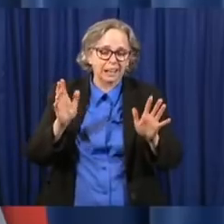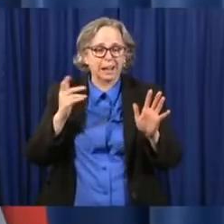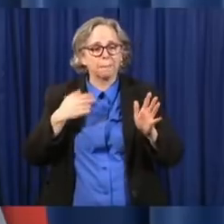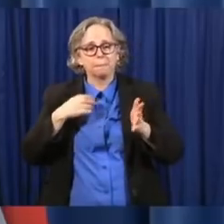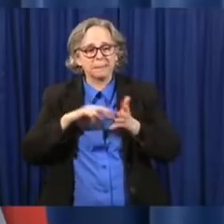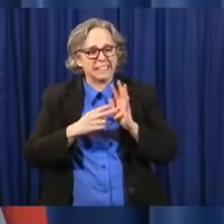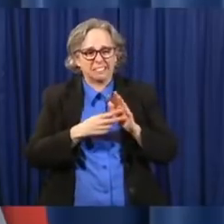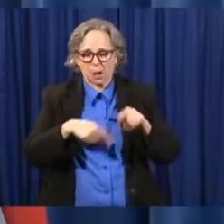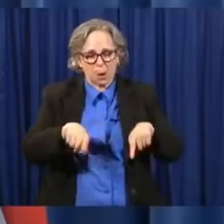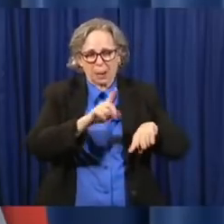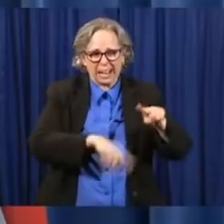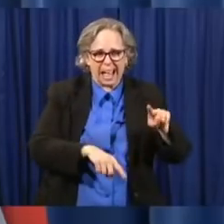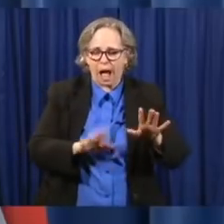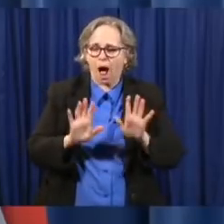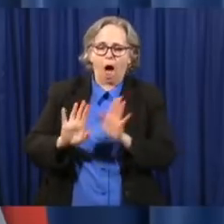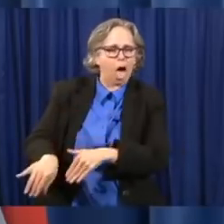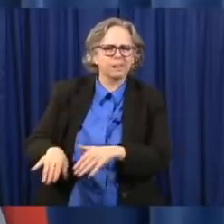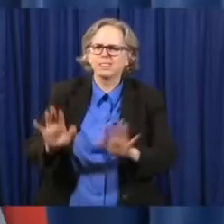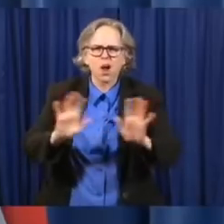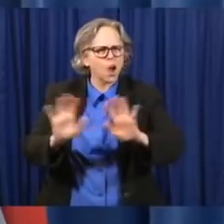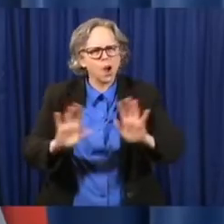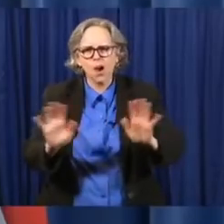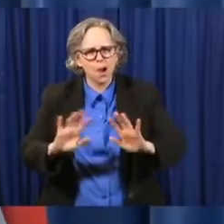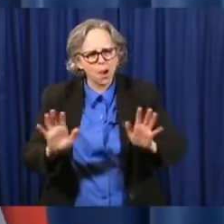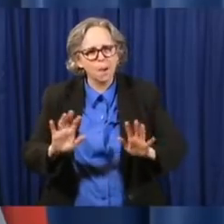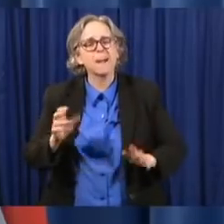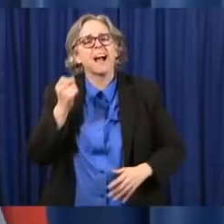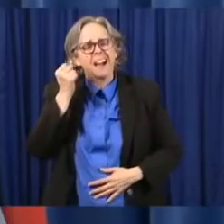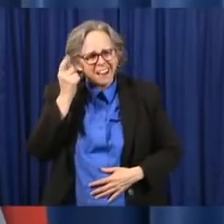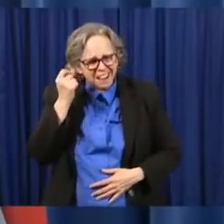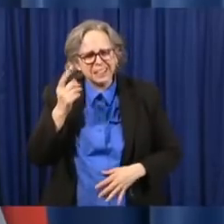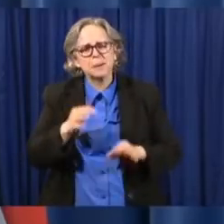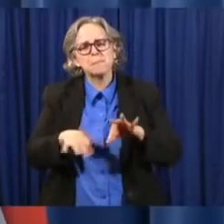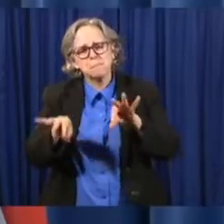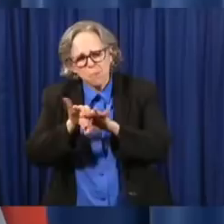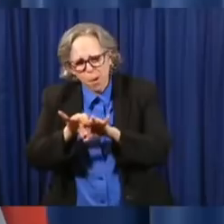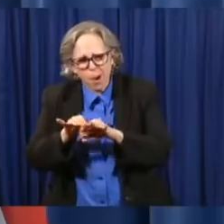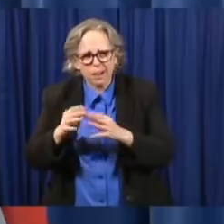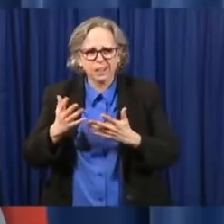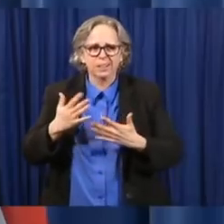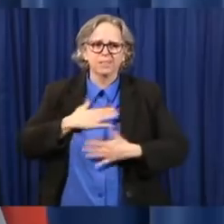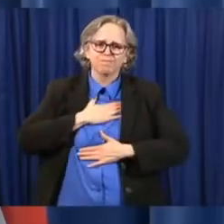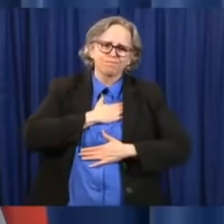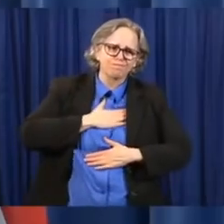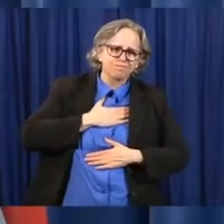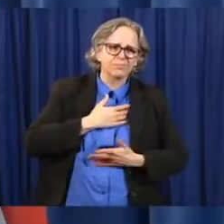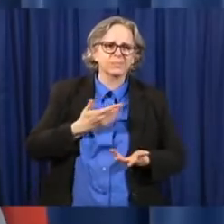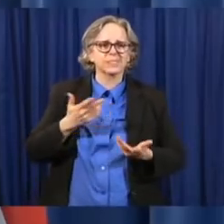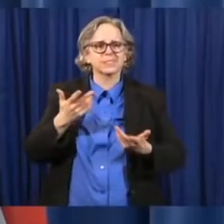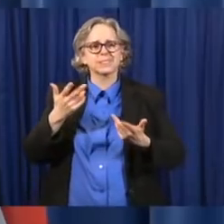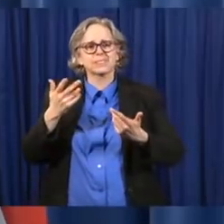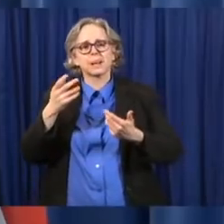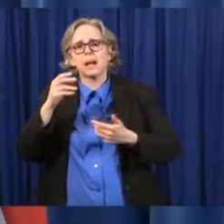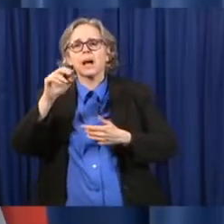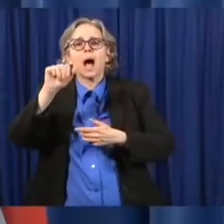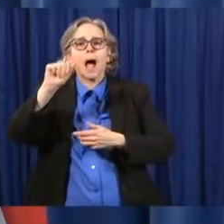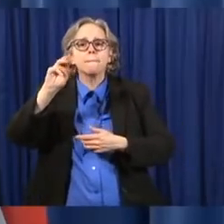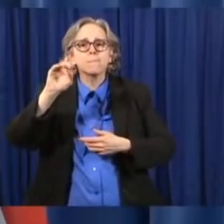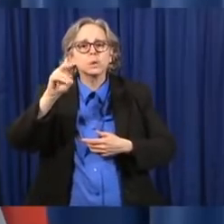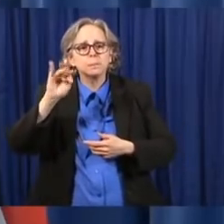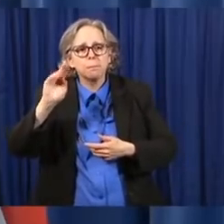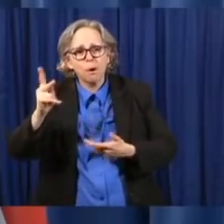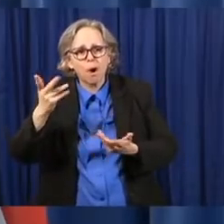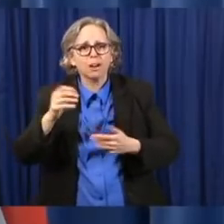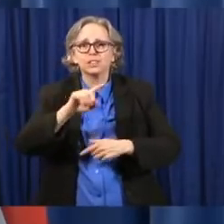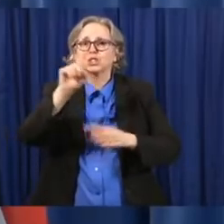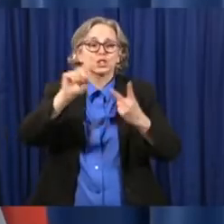I get it. We all love amusement parks. We all love going to, or at least I